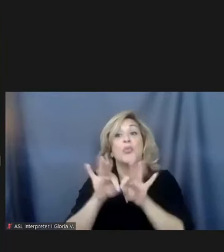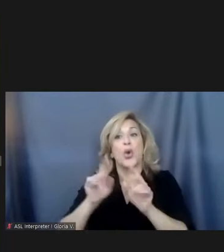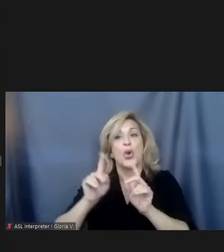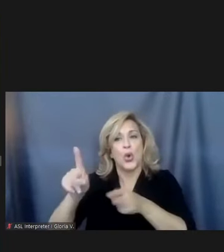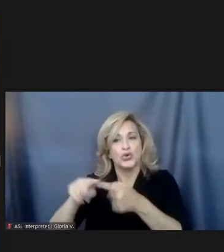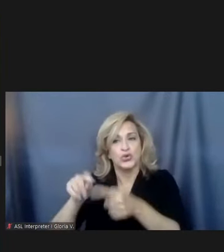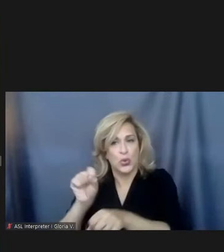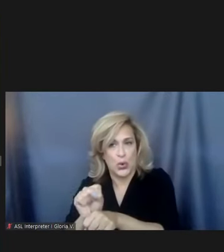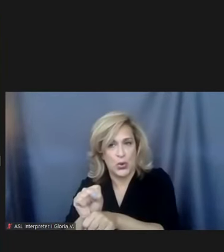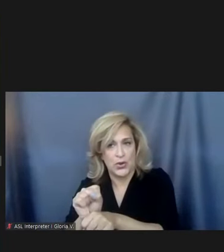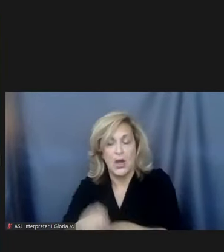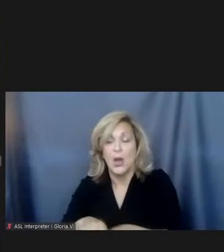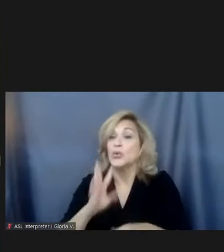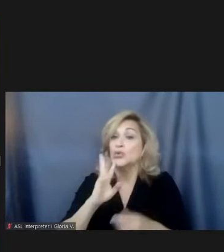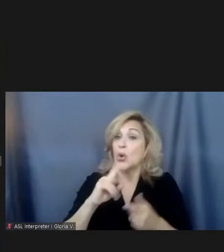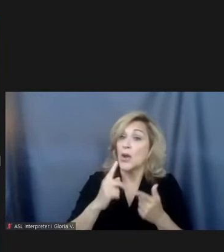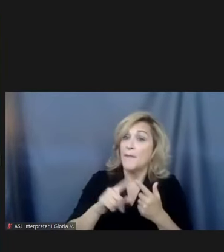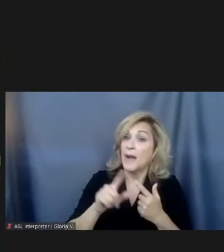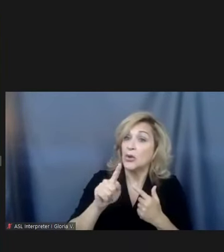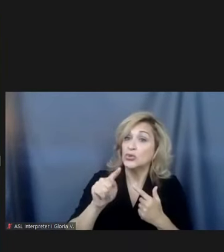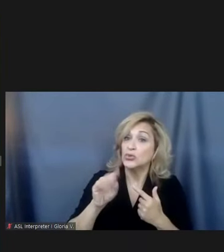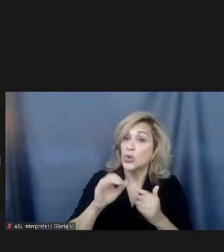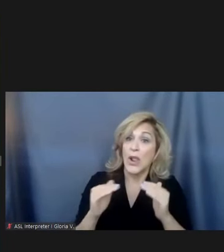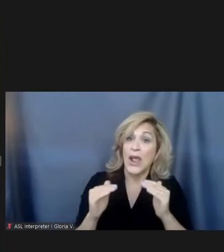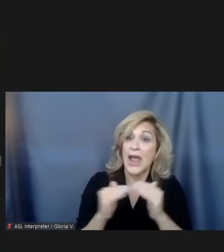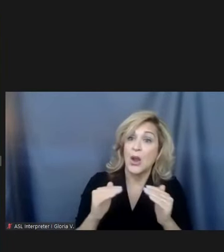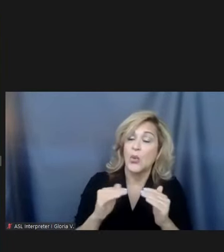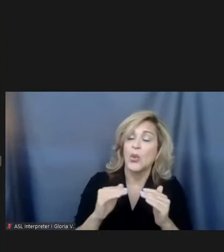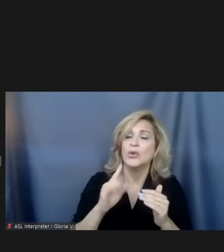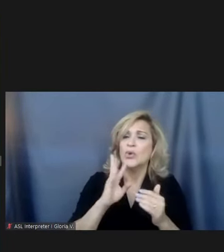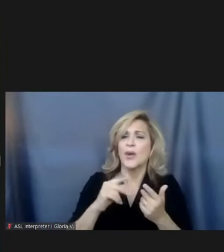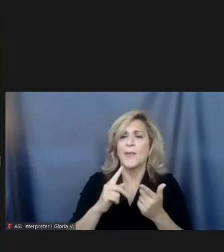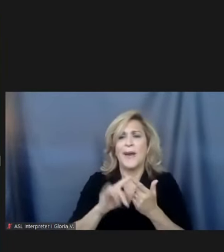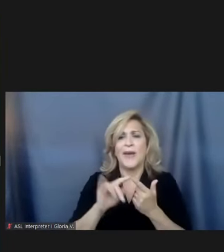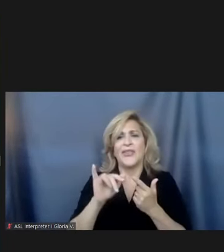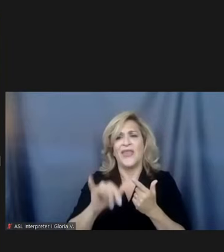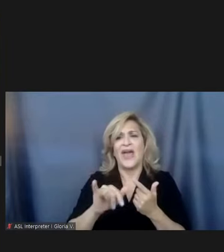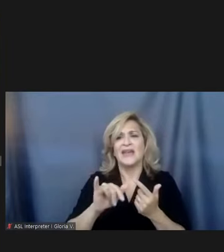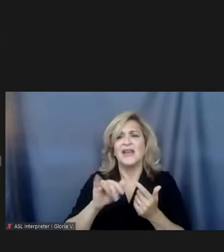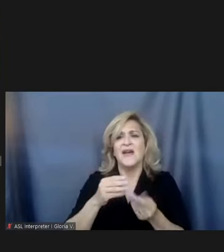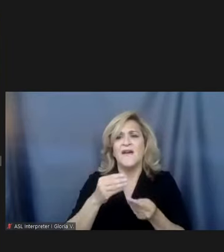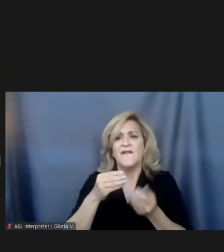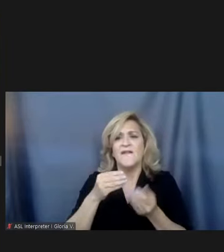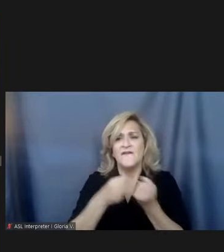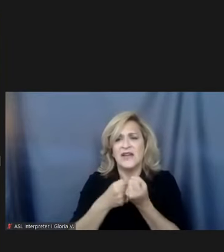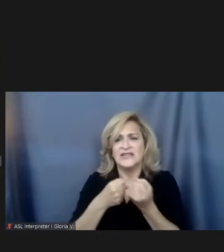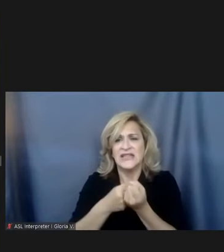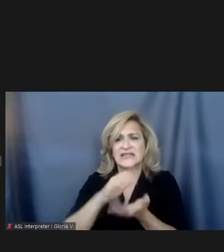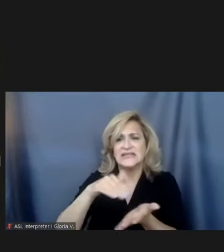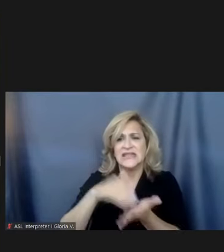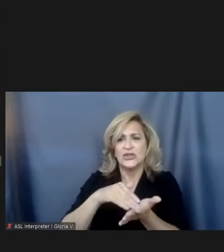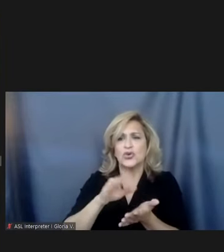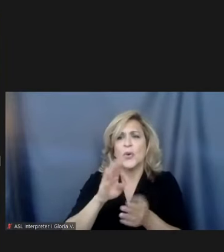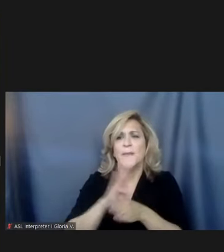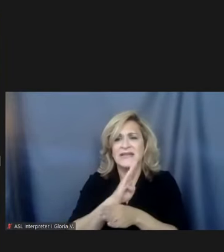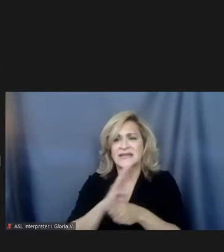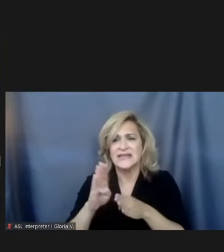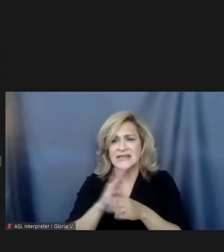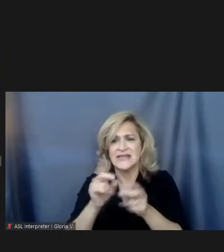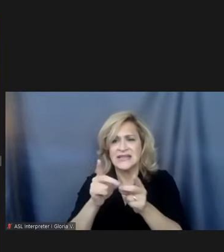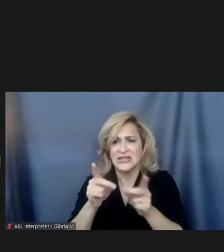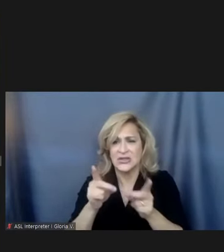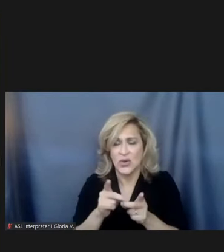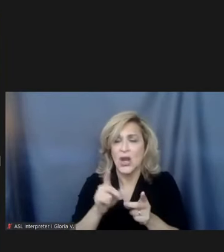to talk about creating a new funding source like the Central Business District, then we should also commit to this